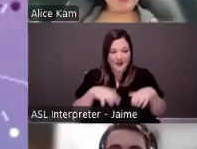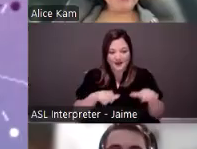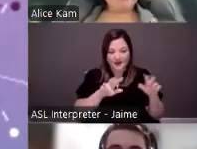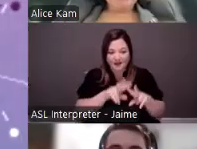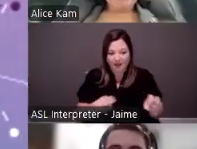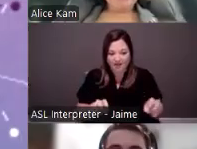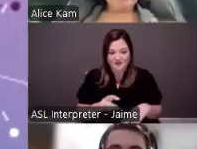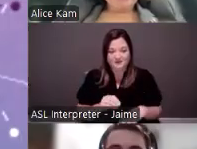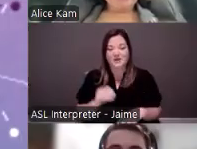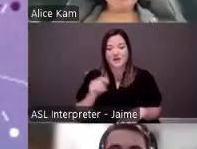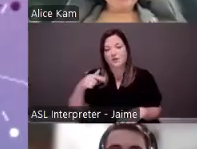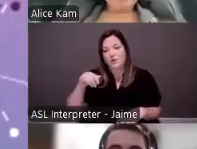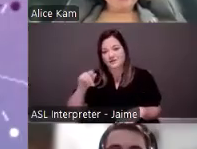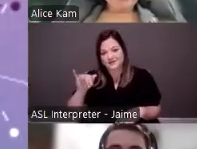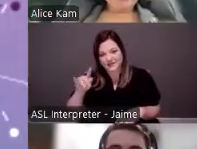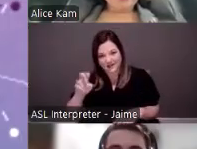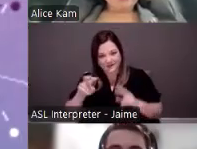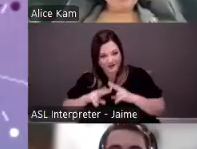analysis.